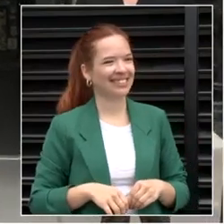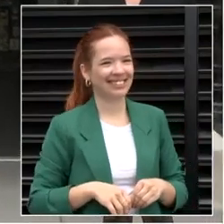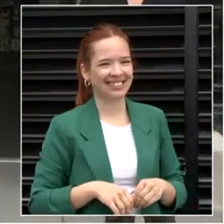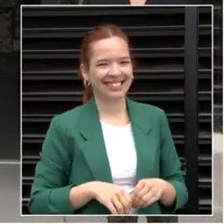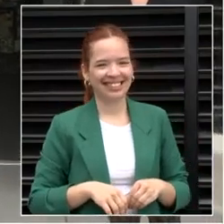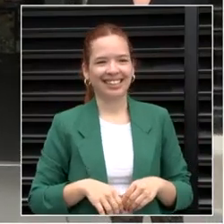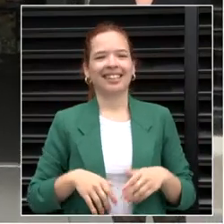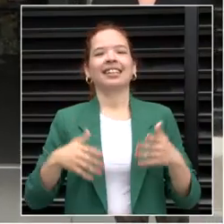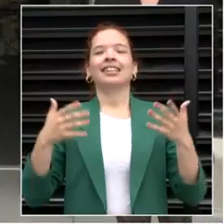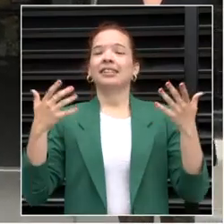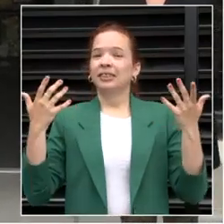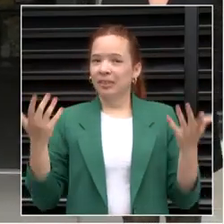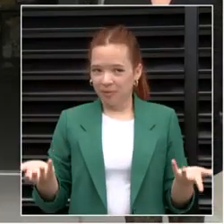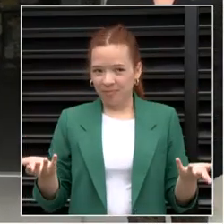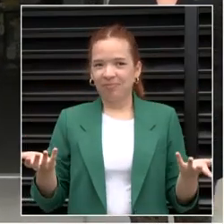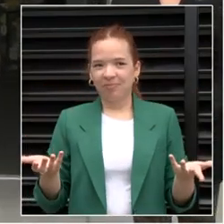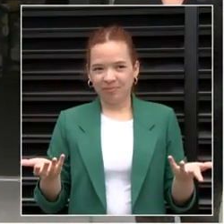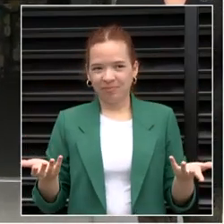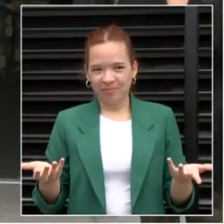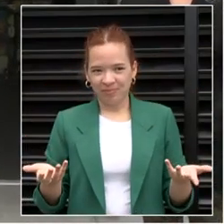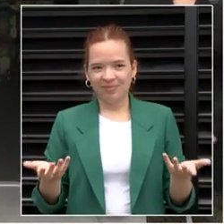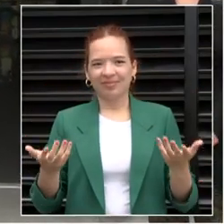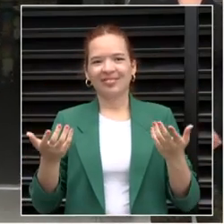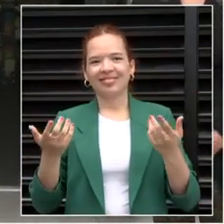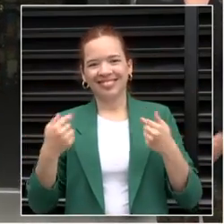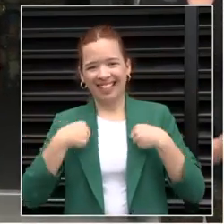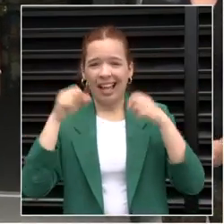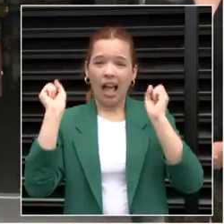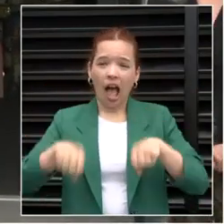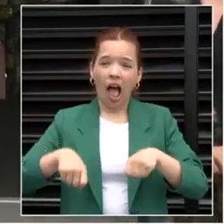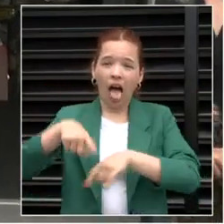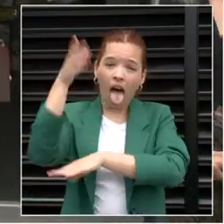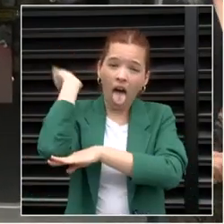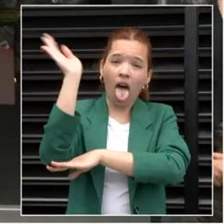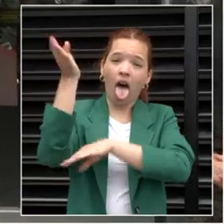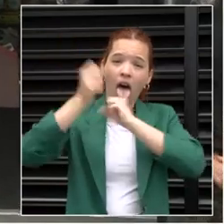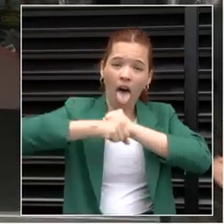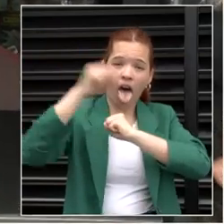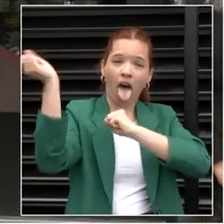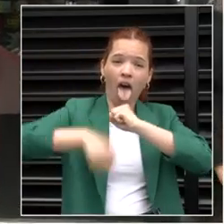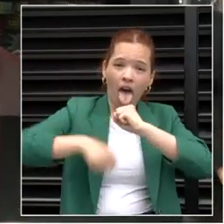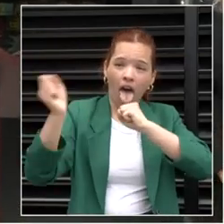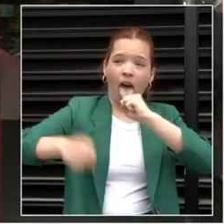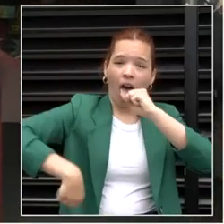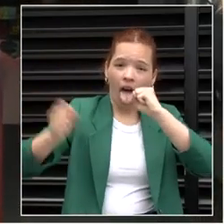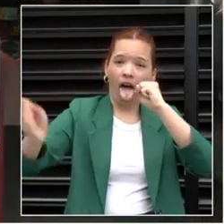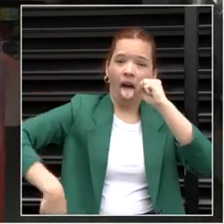could stand here and speak for hours and hours.